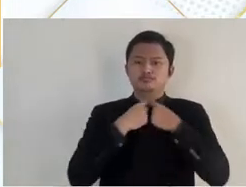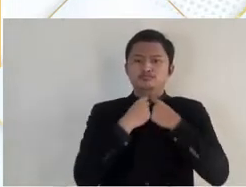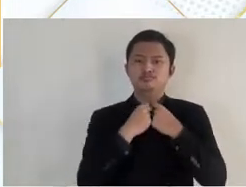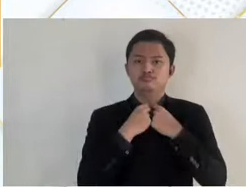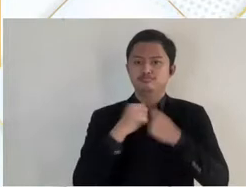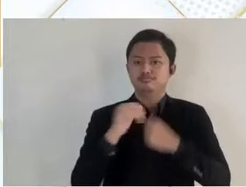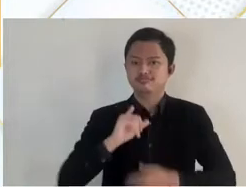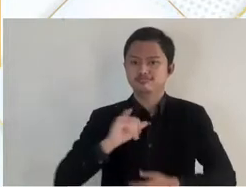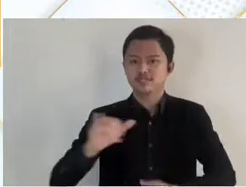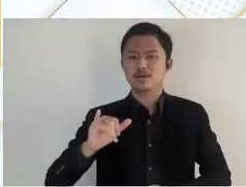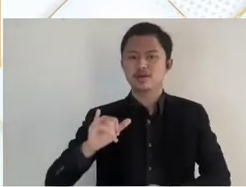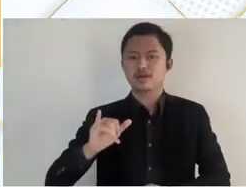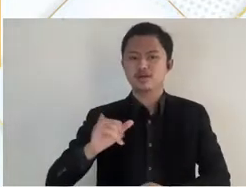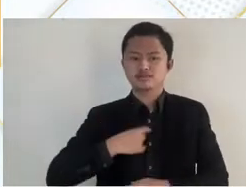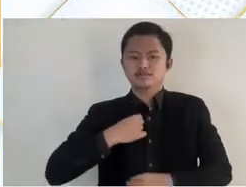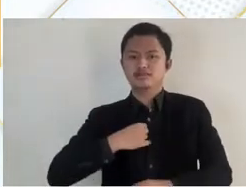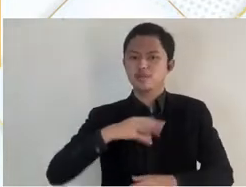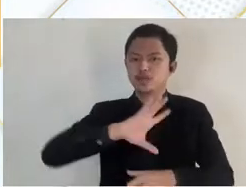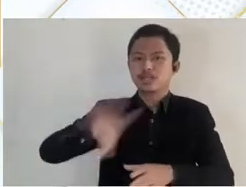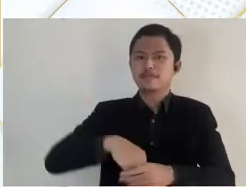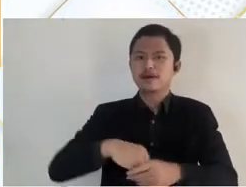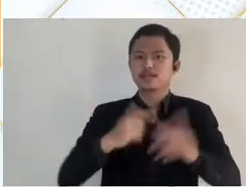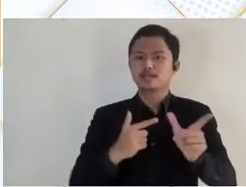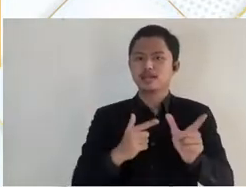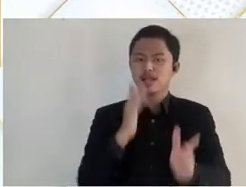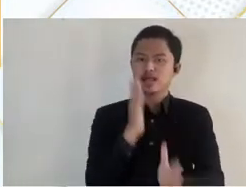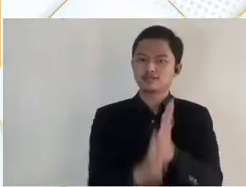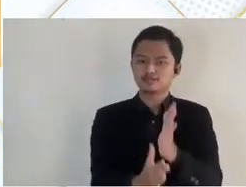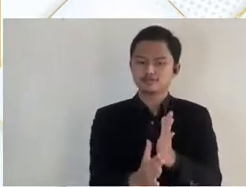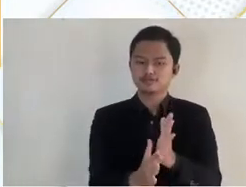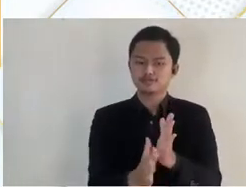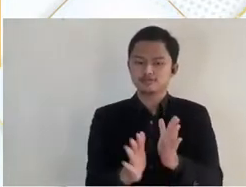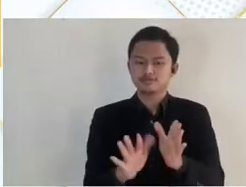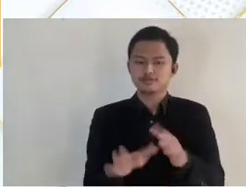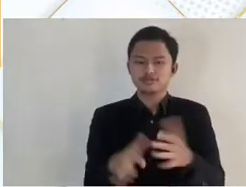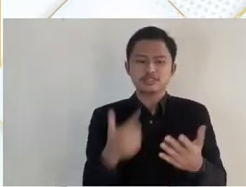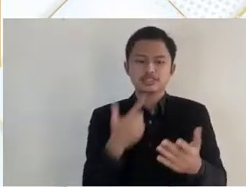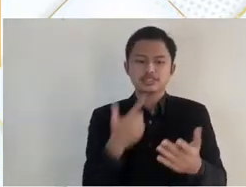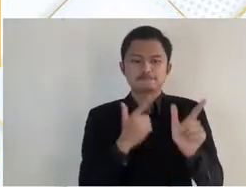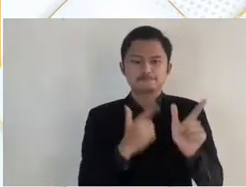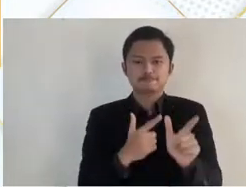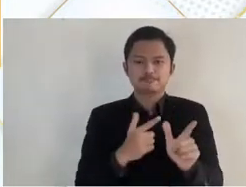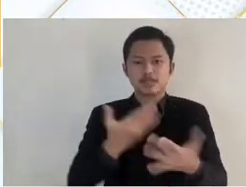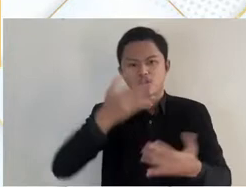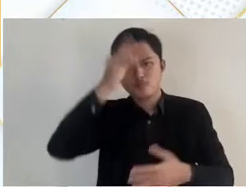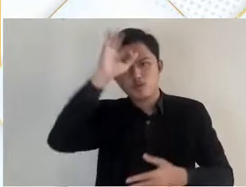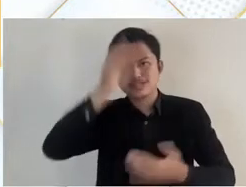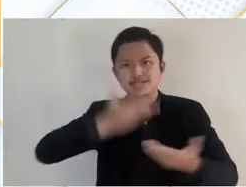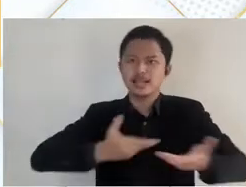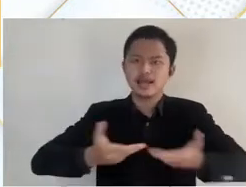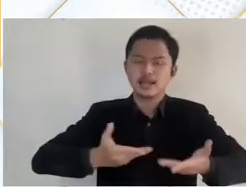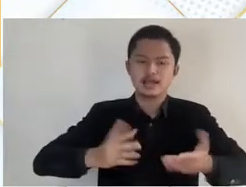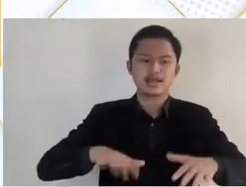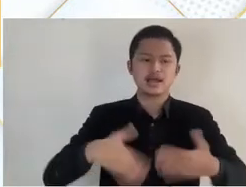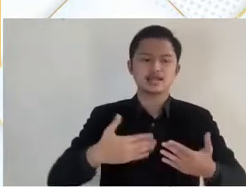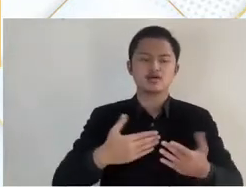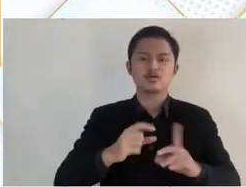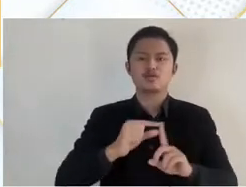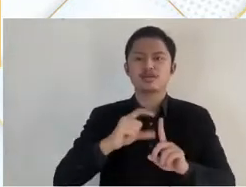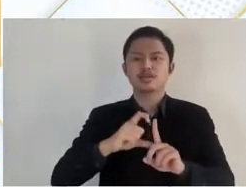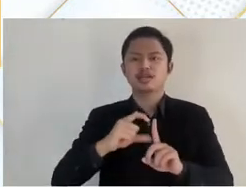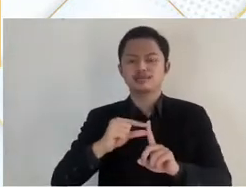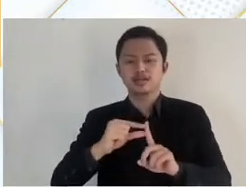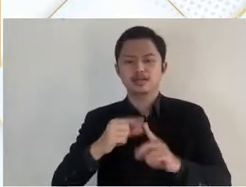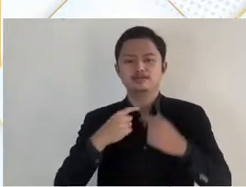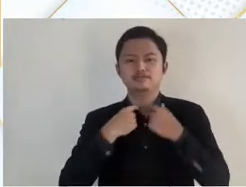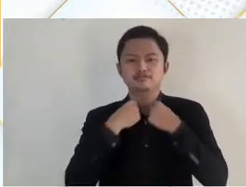of a uniform peacekeeper, meaning you join either a military service or a police service and then be deployed as a uniform